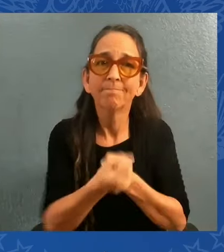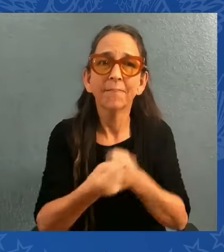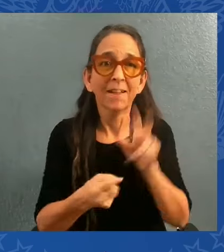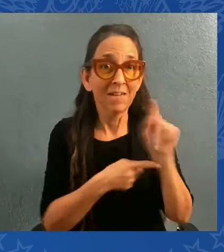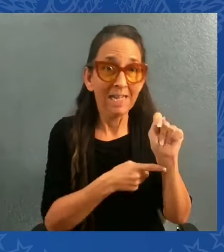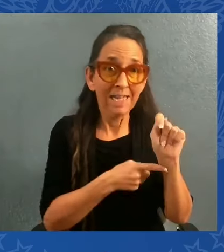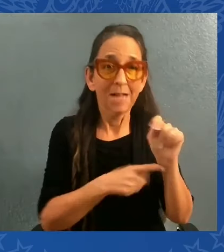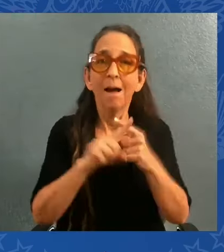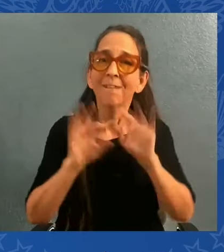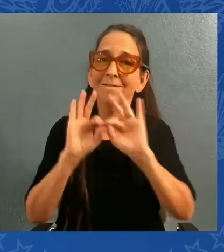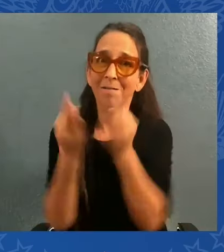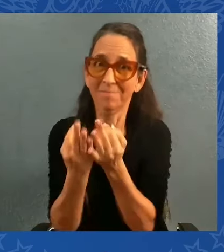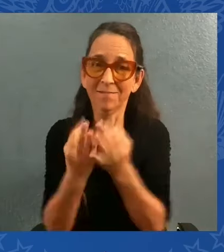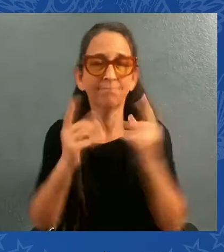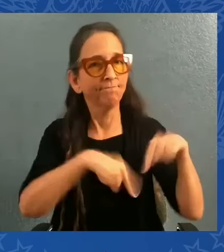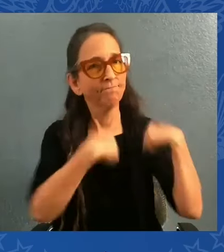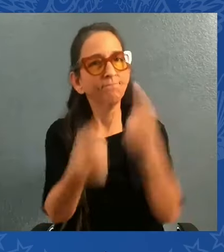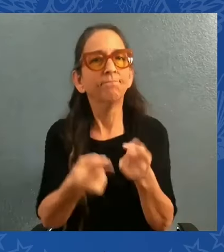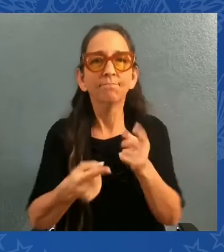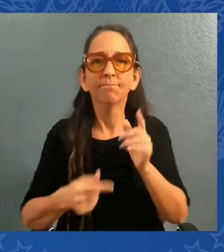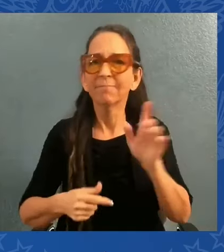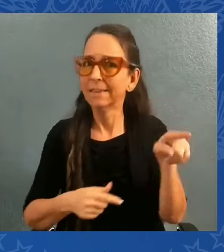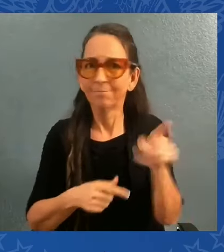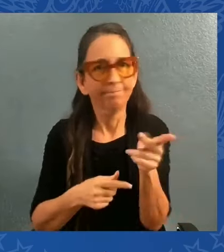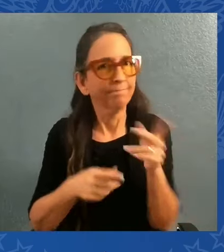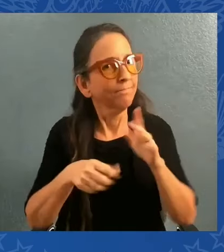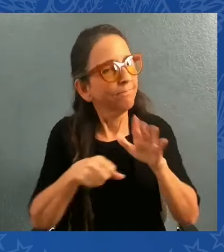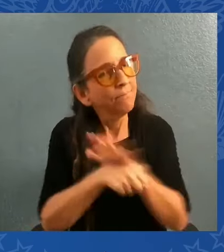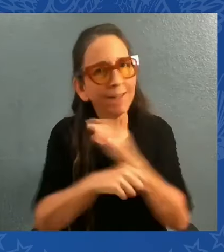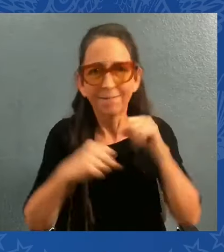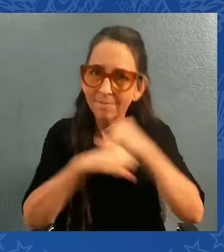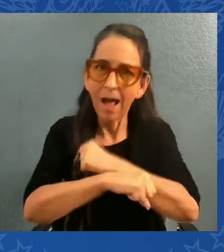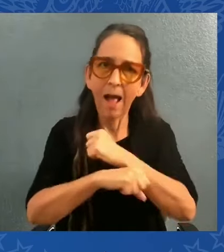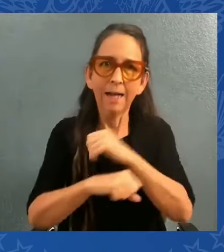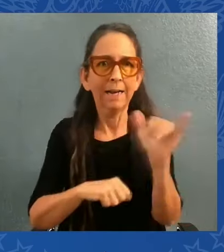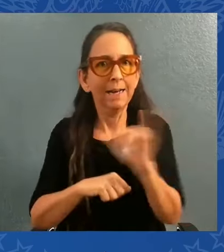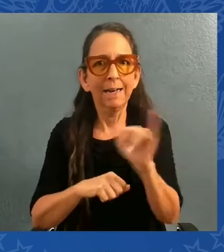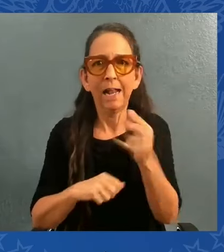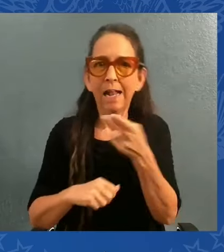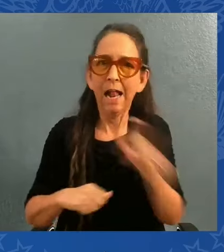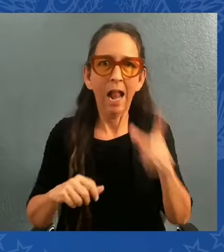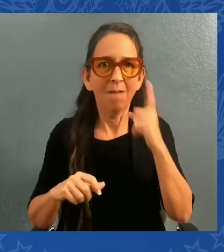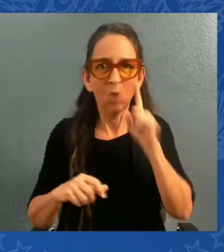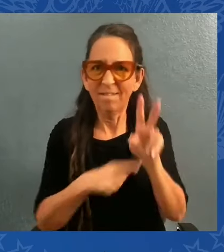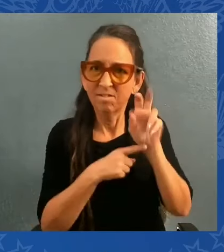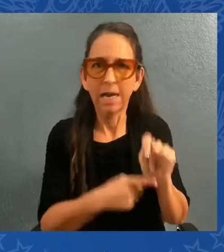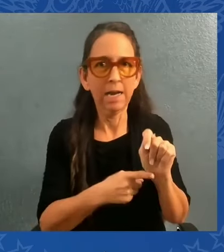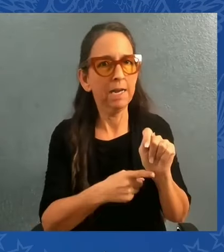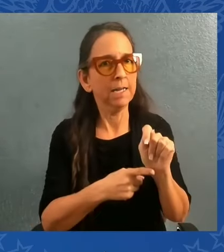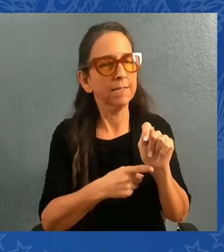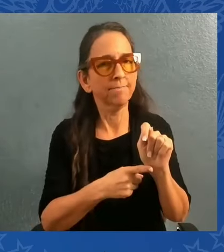Biden has spent his entire career fighting like hell for veterans, just as he charged me and my VA teammates to do 4 years